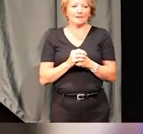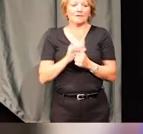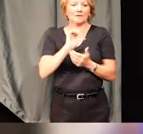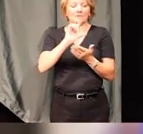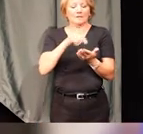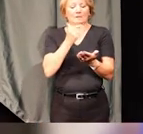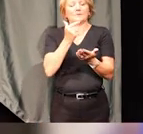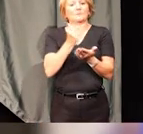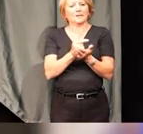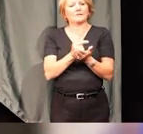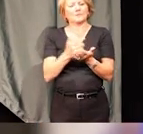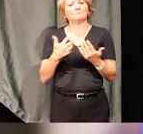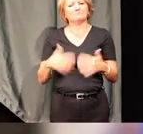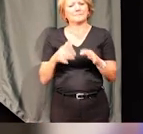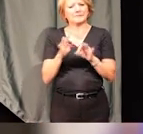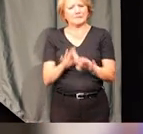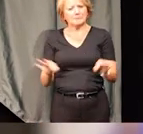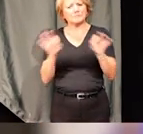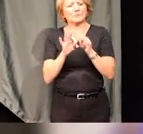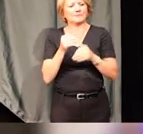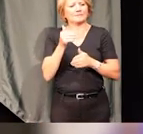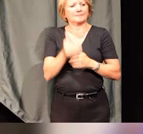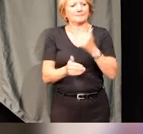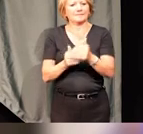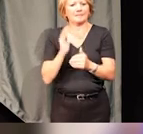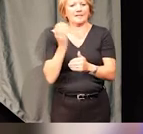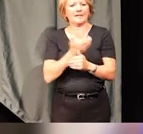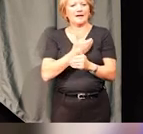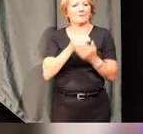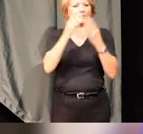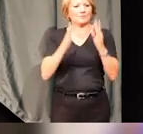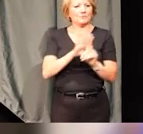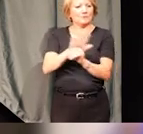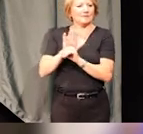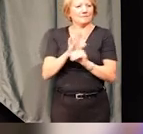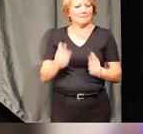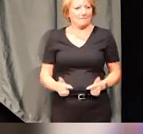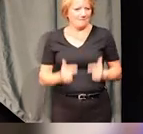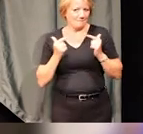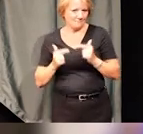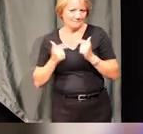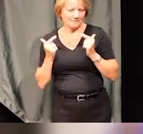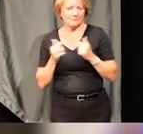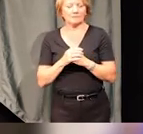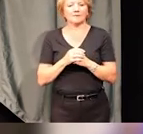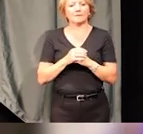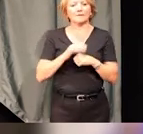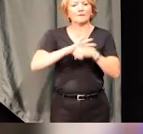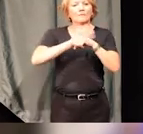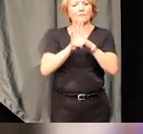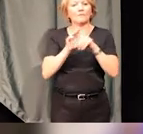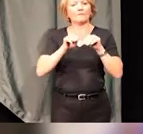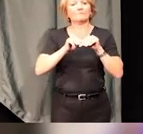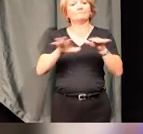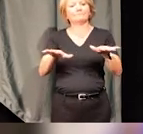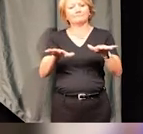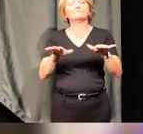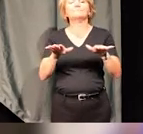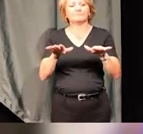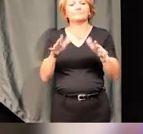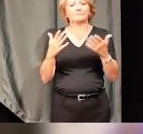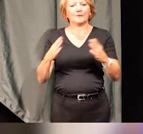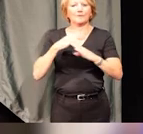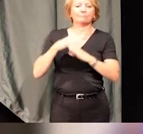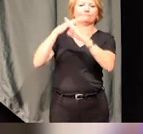Graduation is one of the most important milestones in our students' lives. The COVID-19 pandemic may have